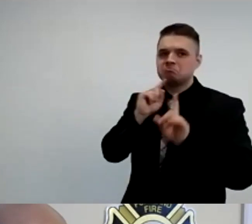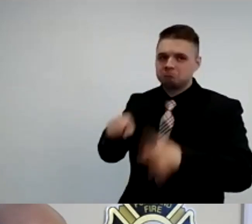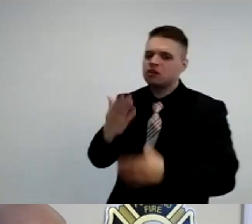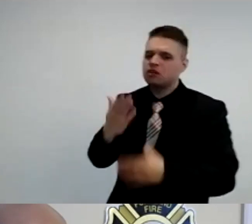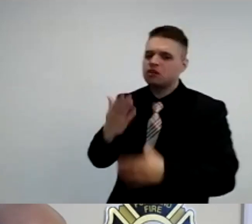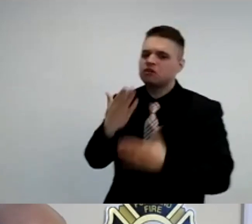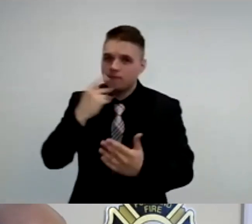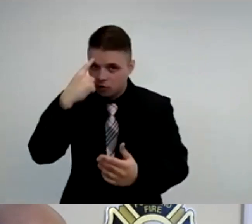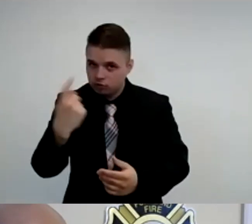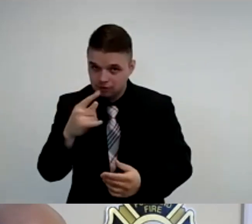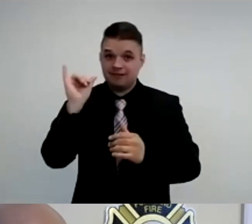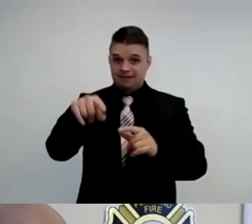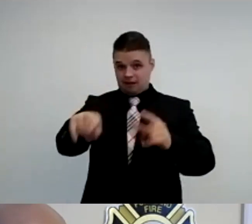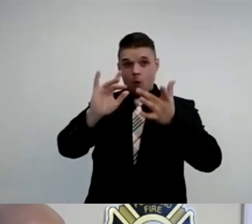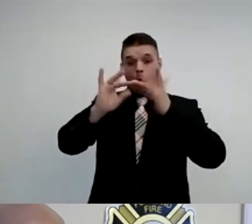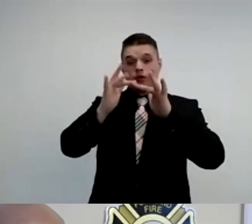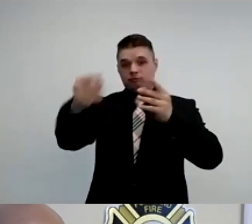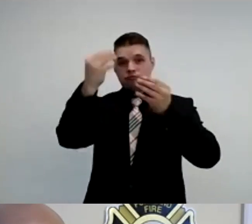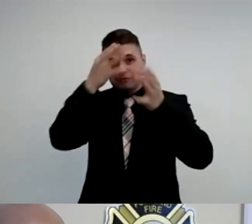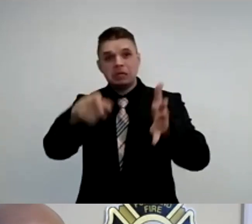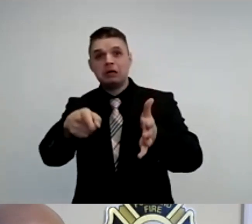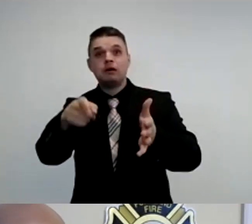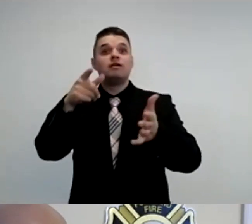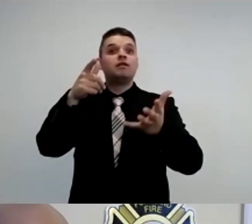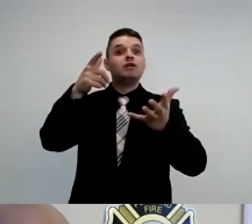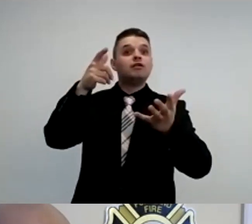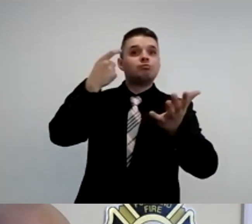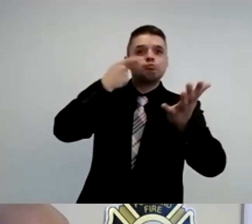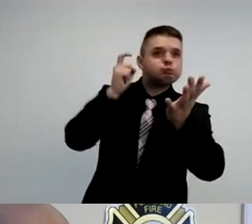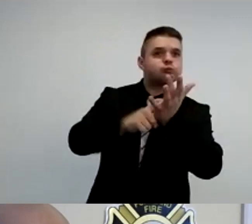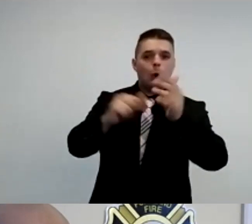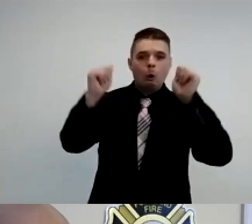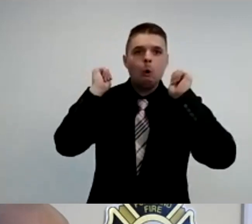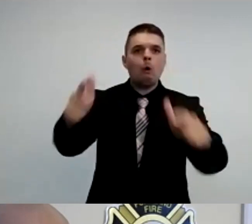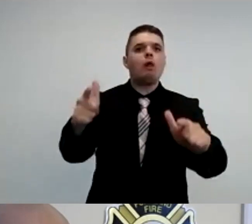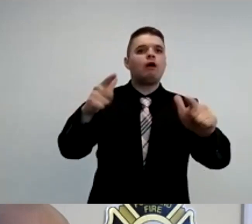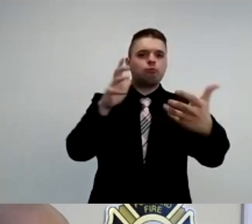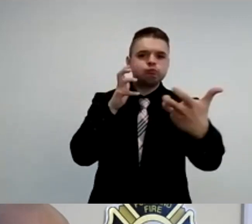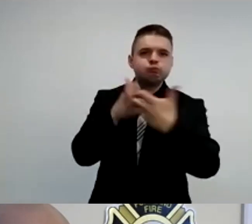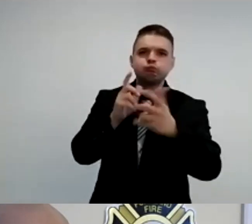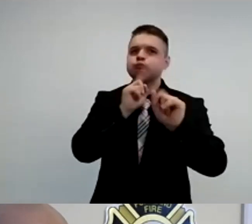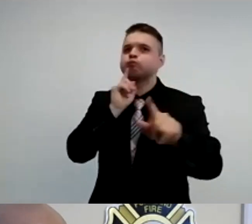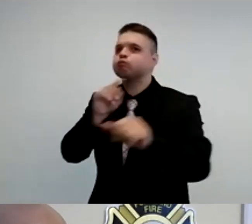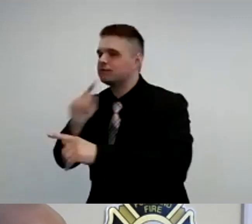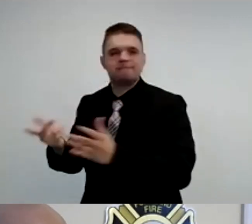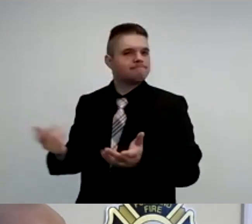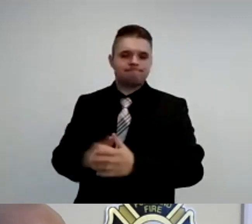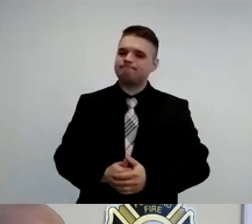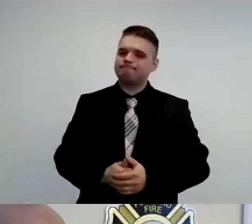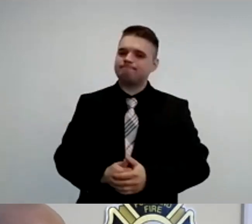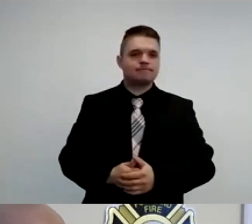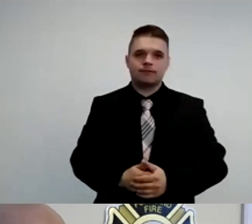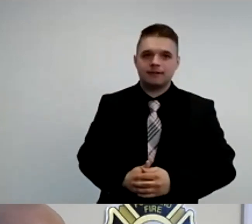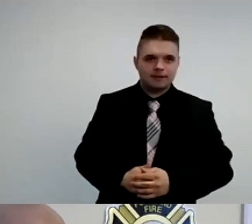capture everybody who is completely free of the virus 72 hours after improvement of their symptoms and resolution